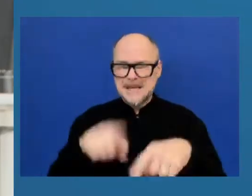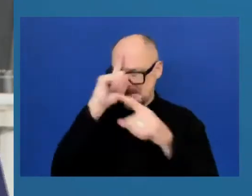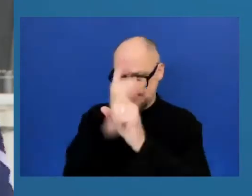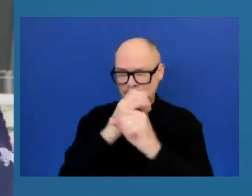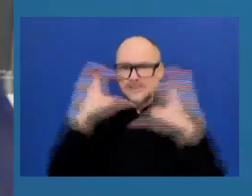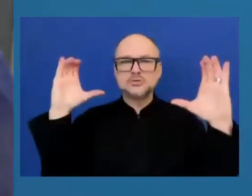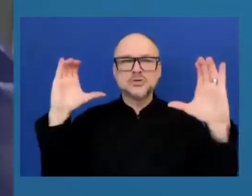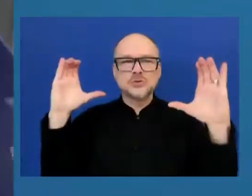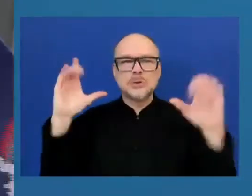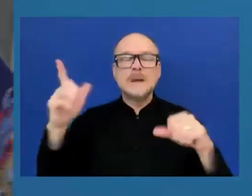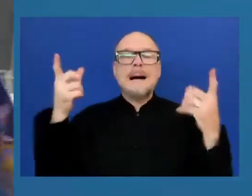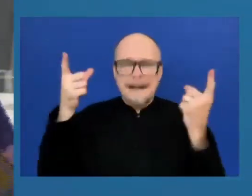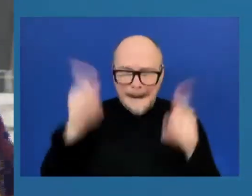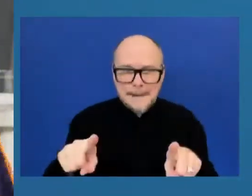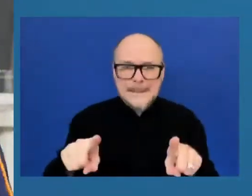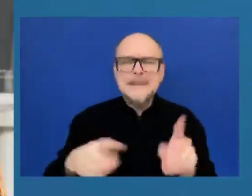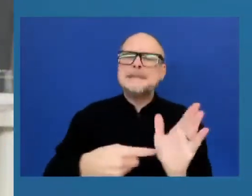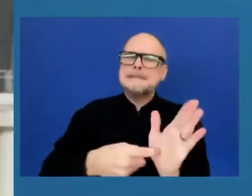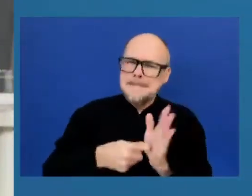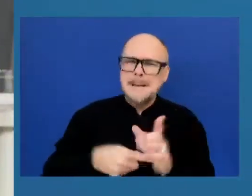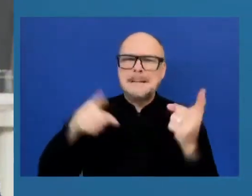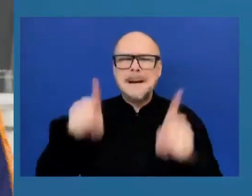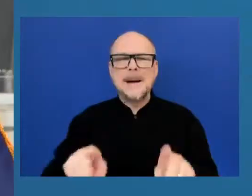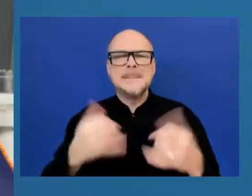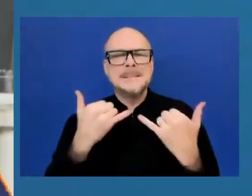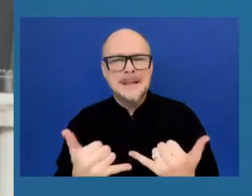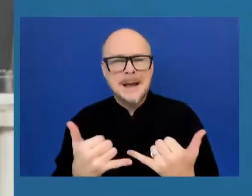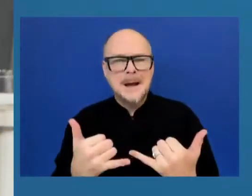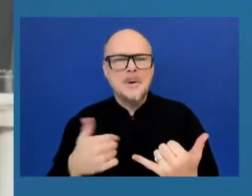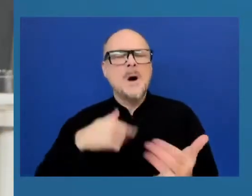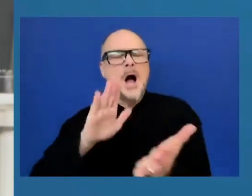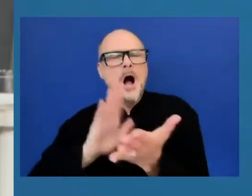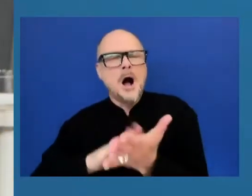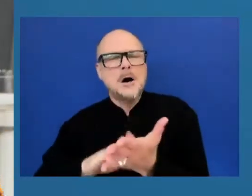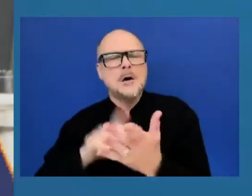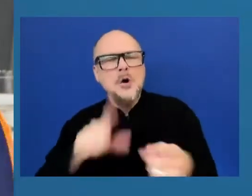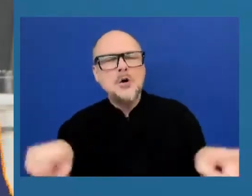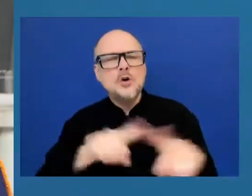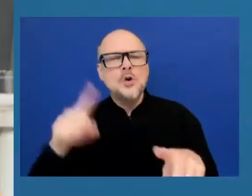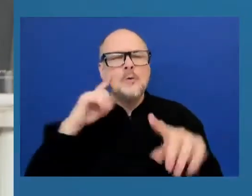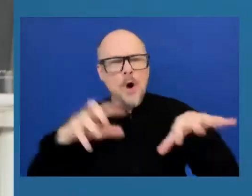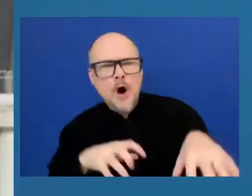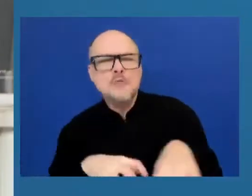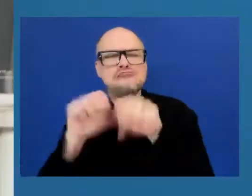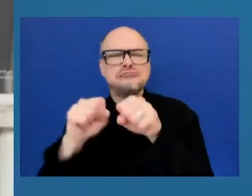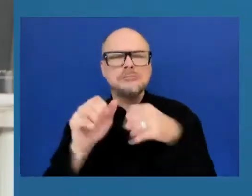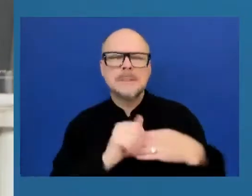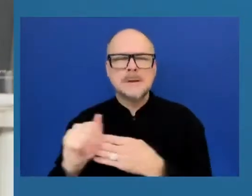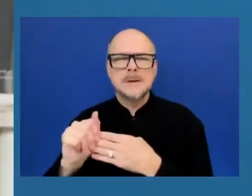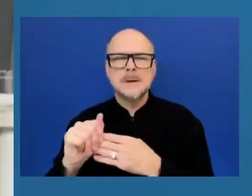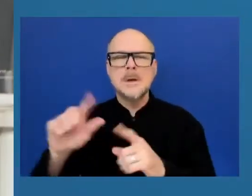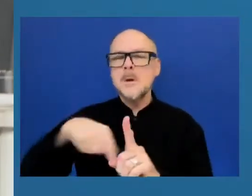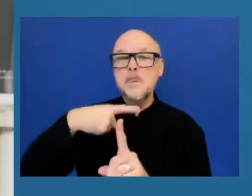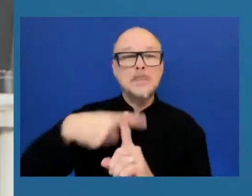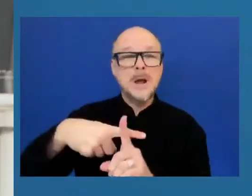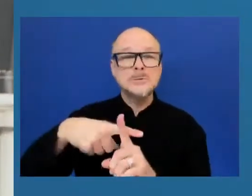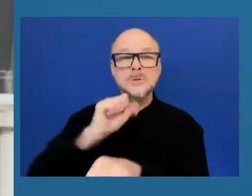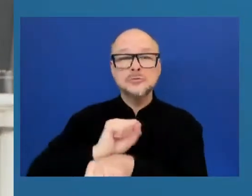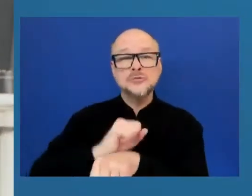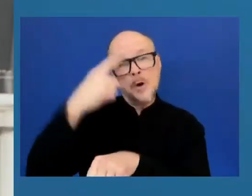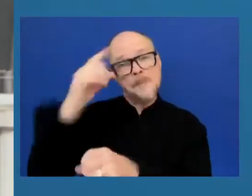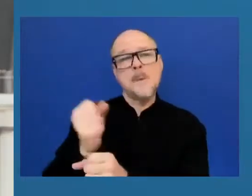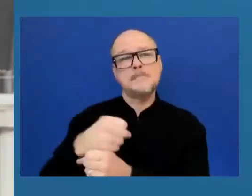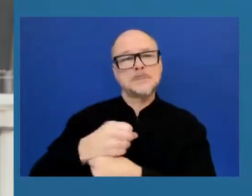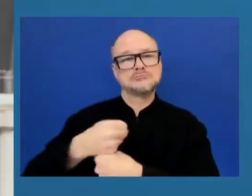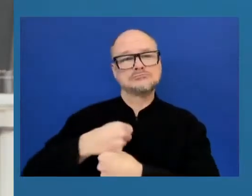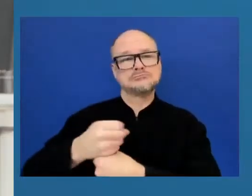It happens and it has to happen now, and I applaud you for taking that vision. It's also jobs for manufacturing.